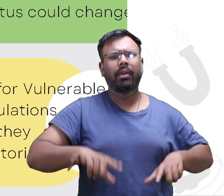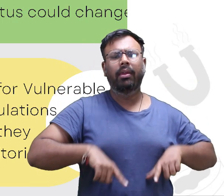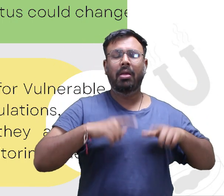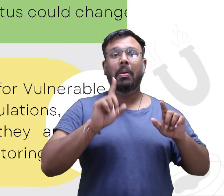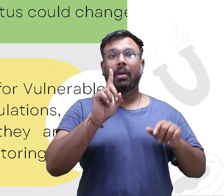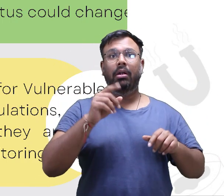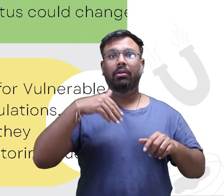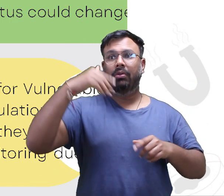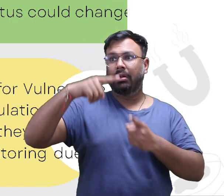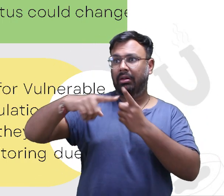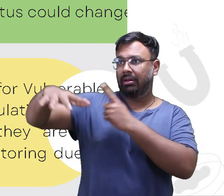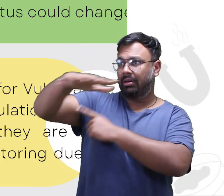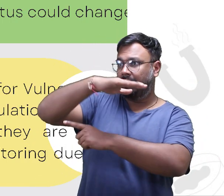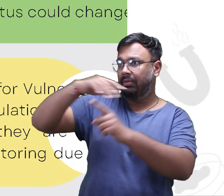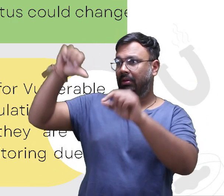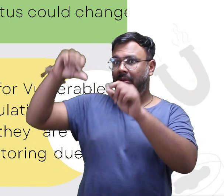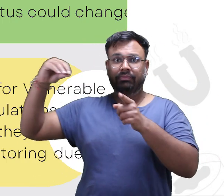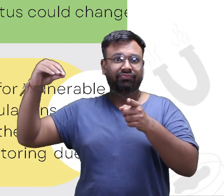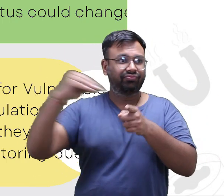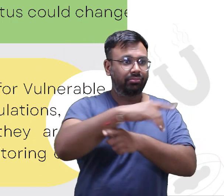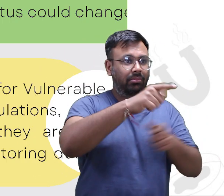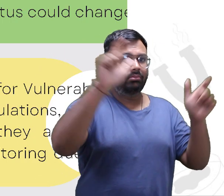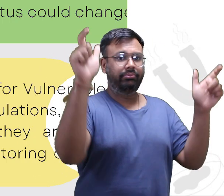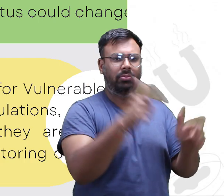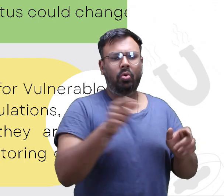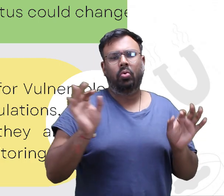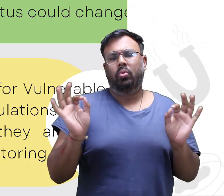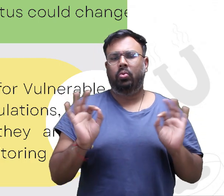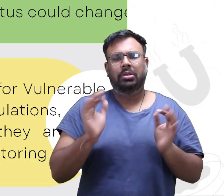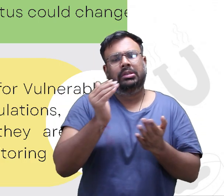and their survival not currently threatened.